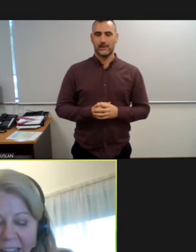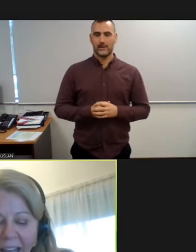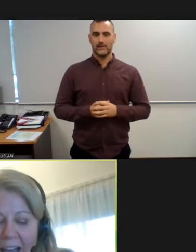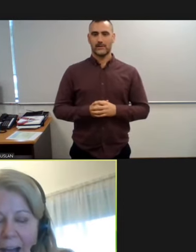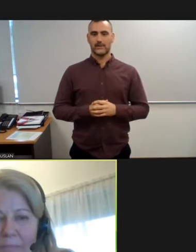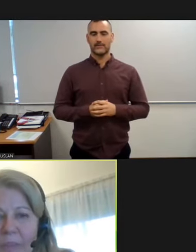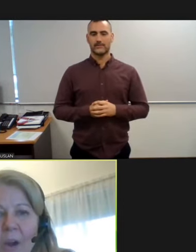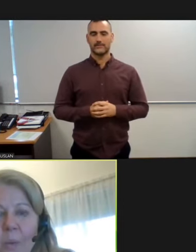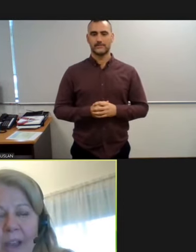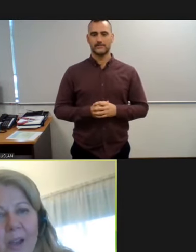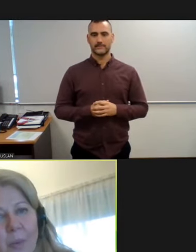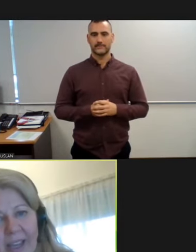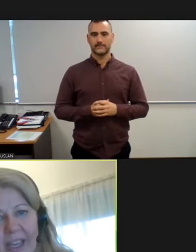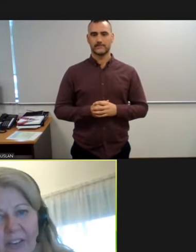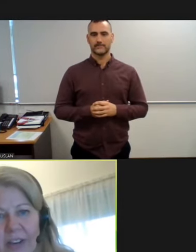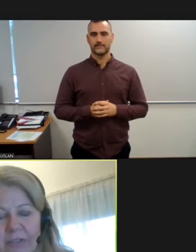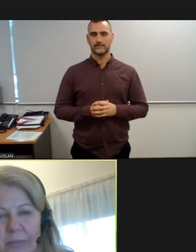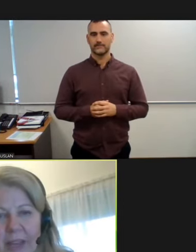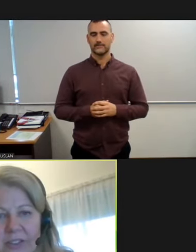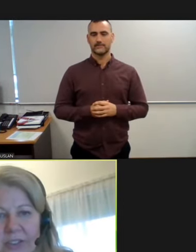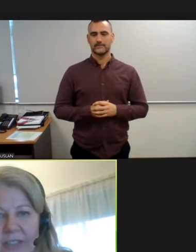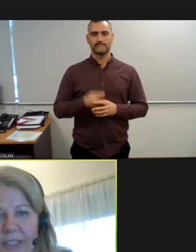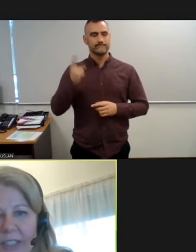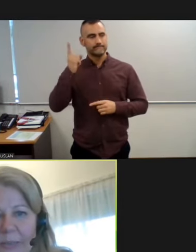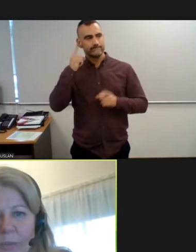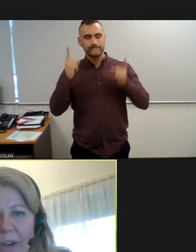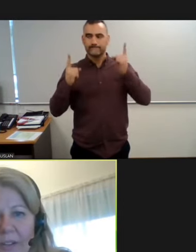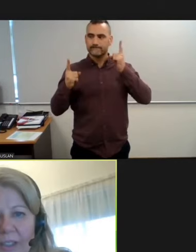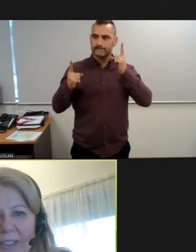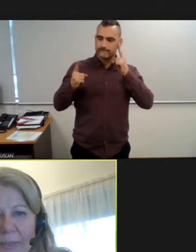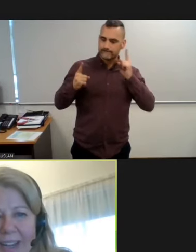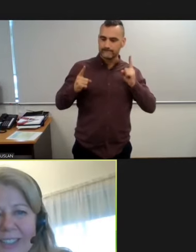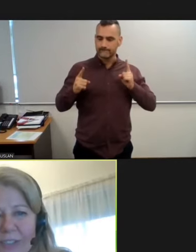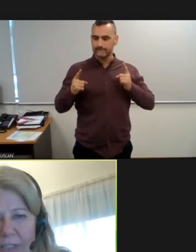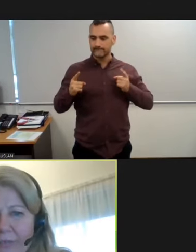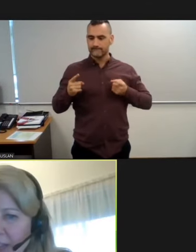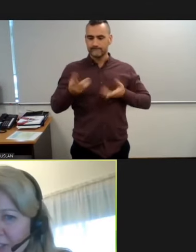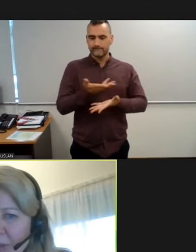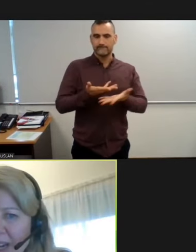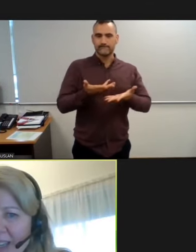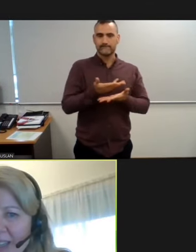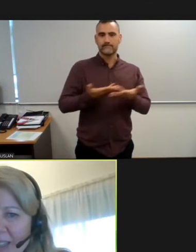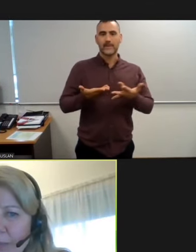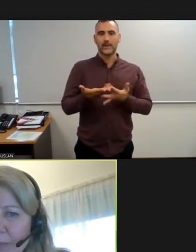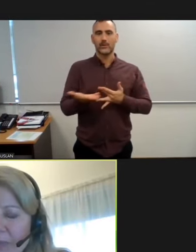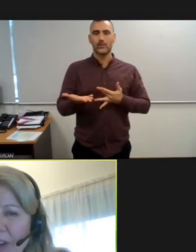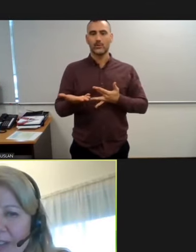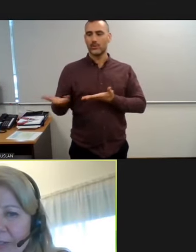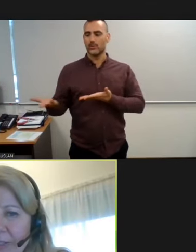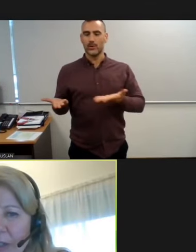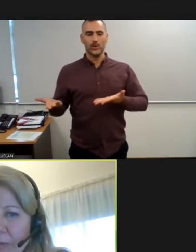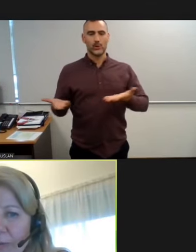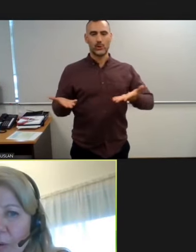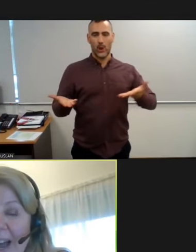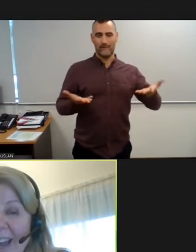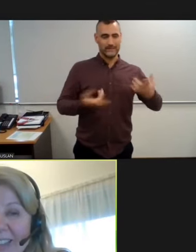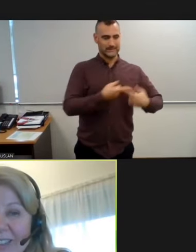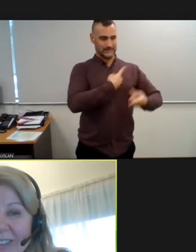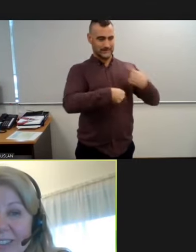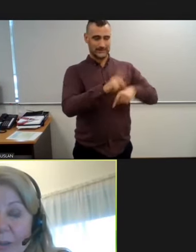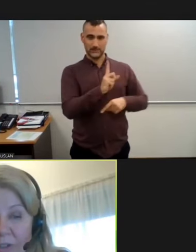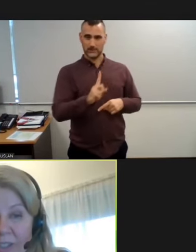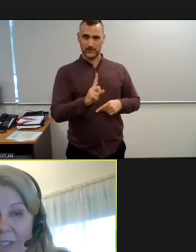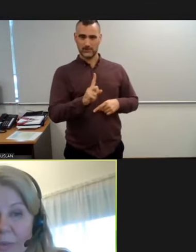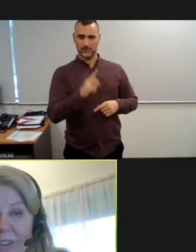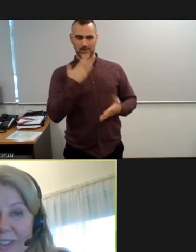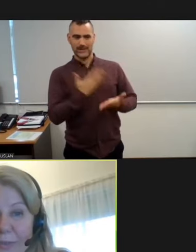today. We're hearing from our service system as well that demand is really fluctuating and it's very difficult for